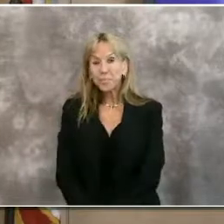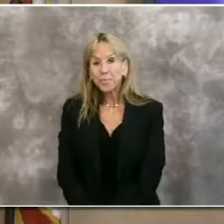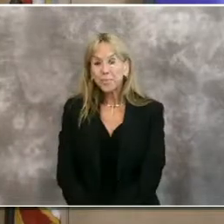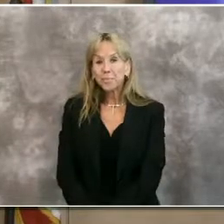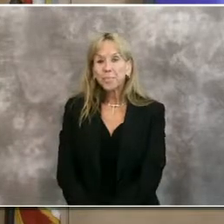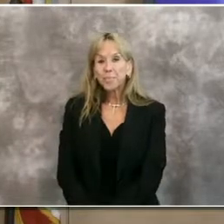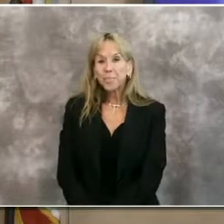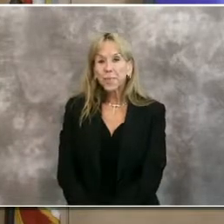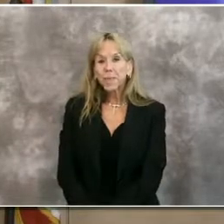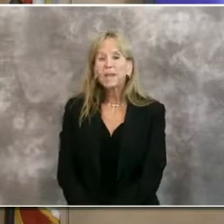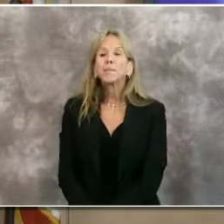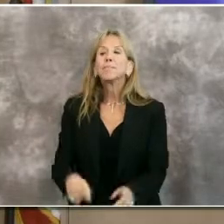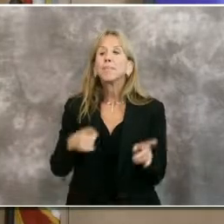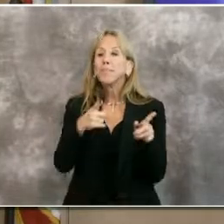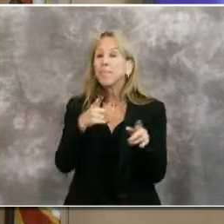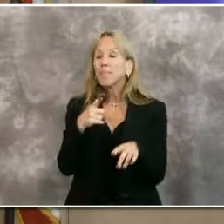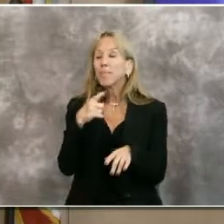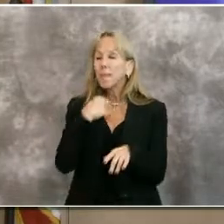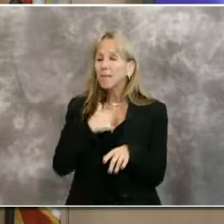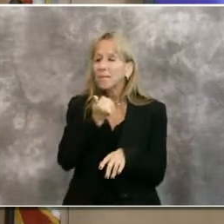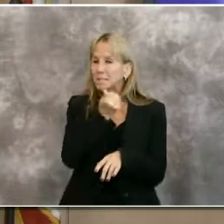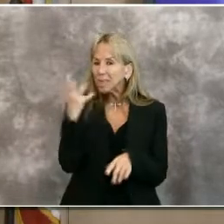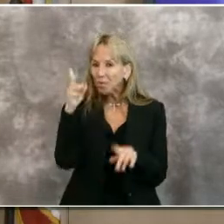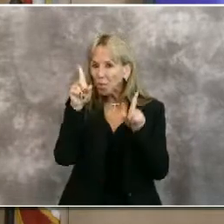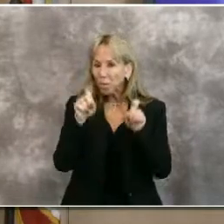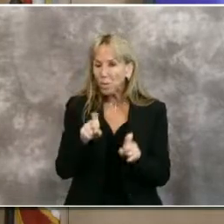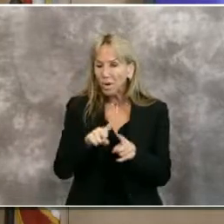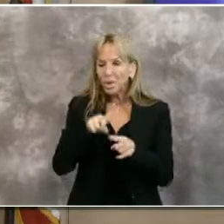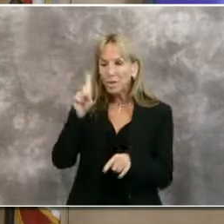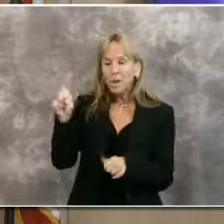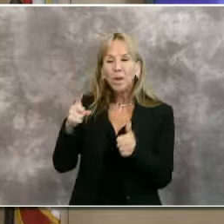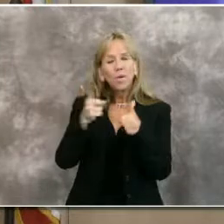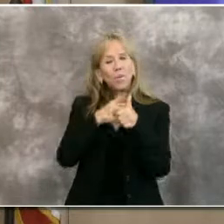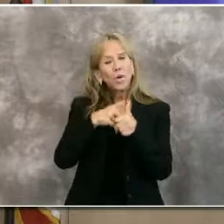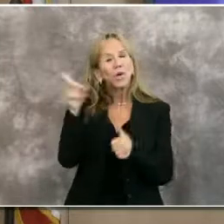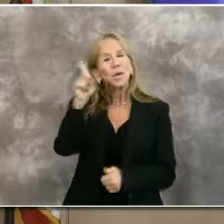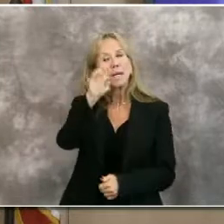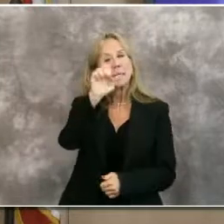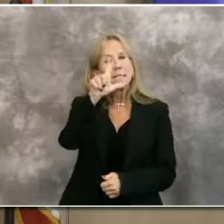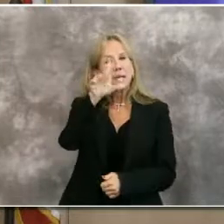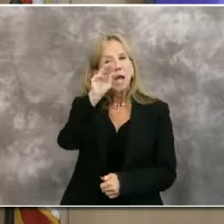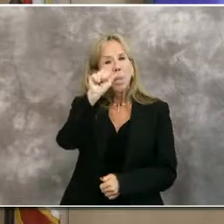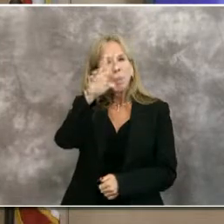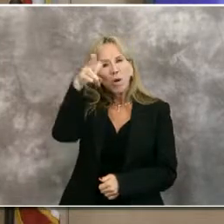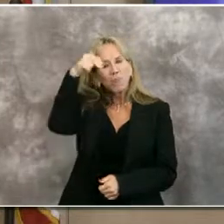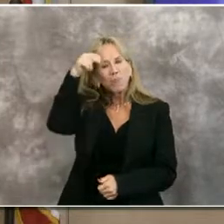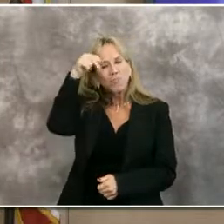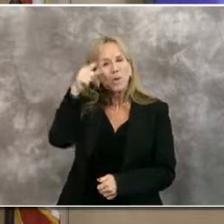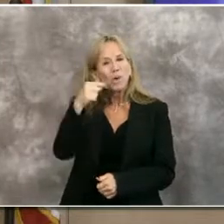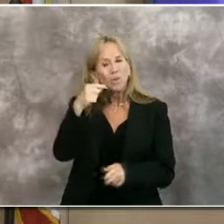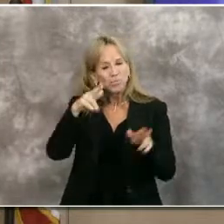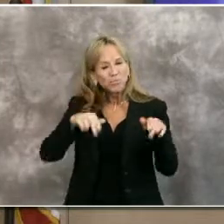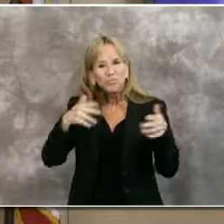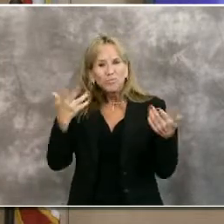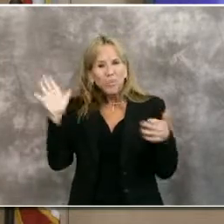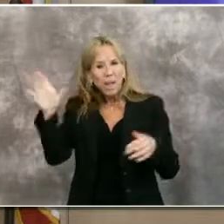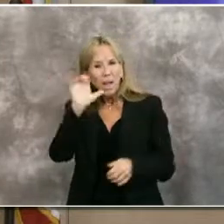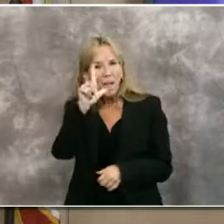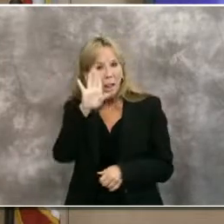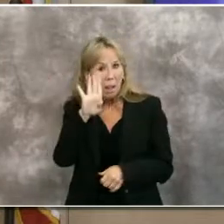I have several. The first one is the Del Mar Thoroughbred Club, with assistance from the